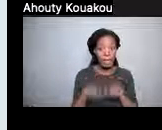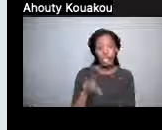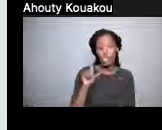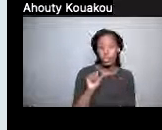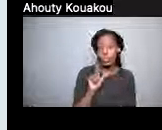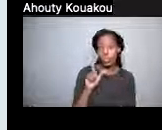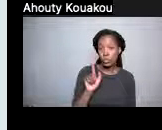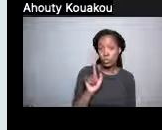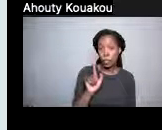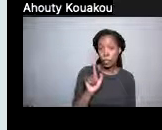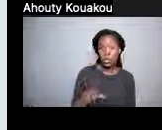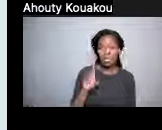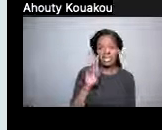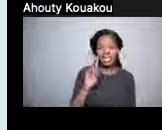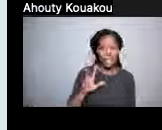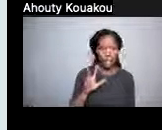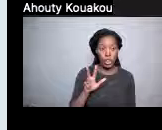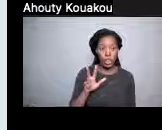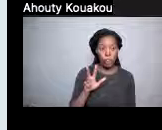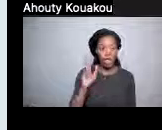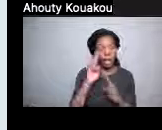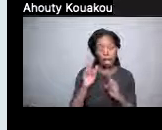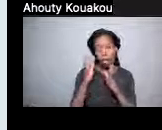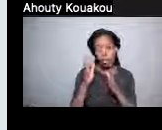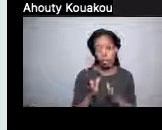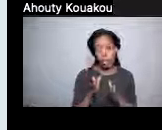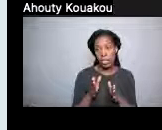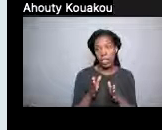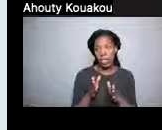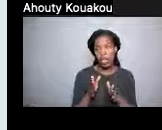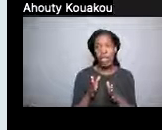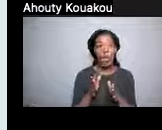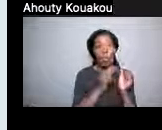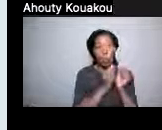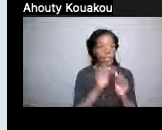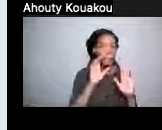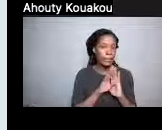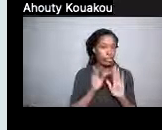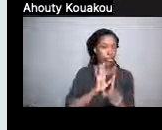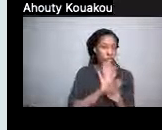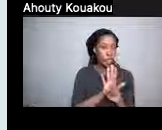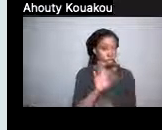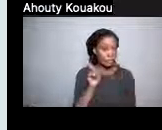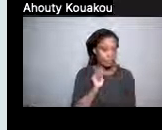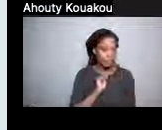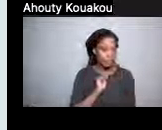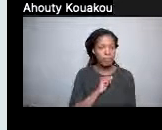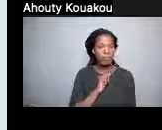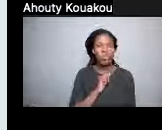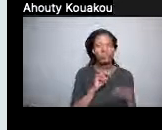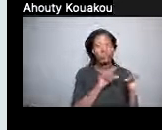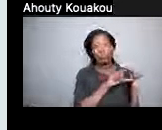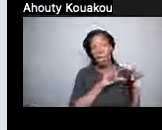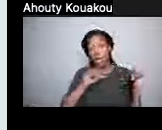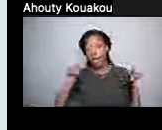2021 D30 Honoree," along with a picture of her. Right aligned near